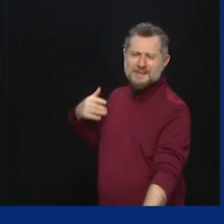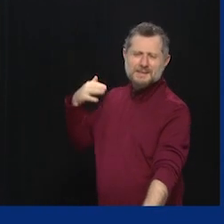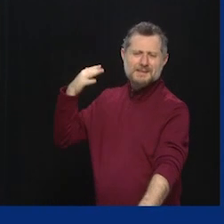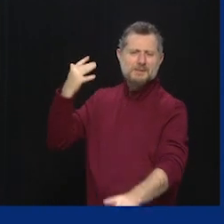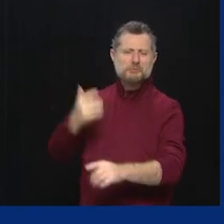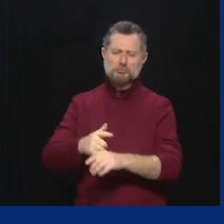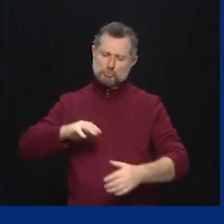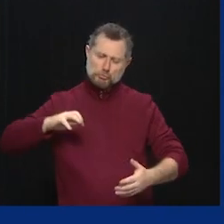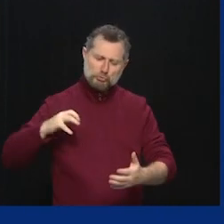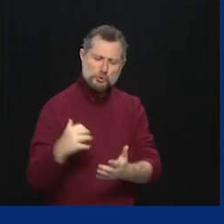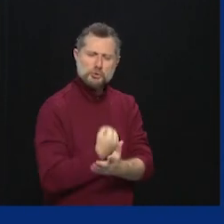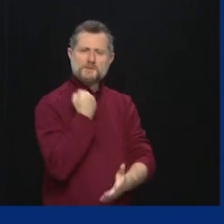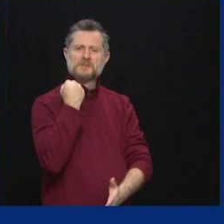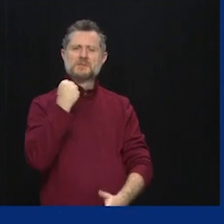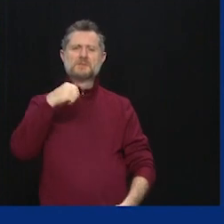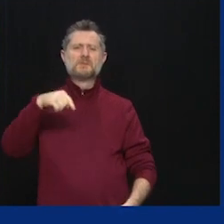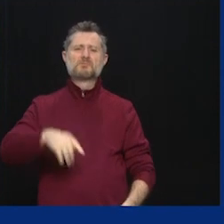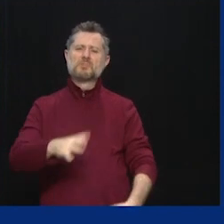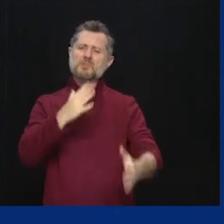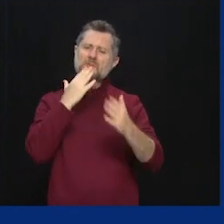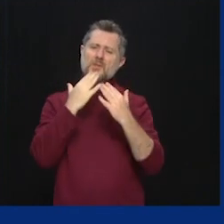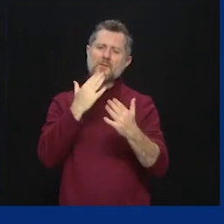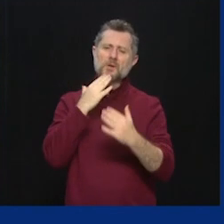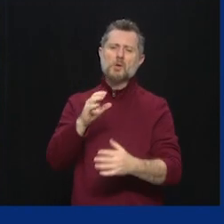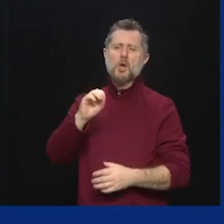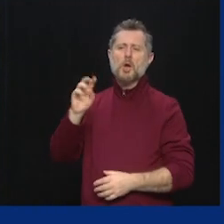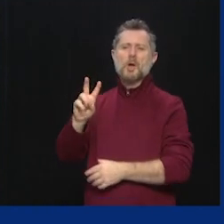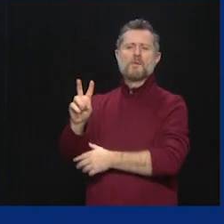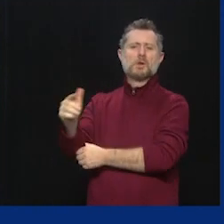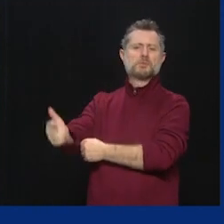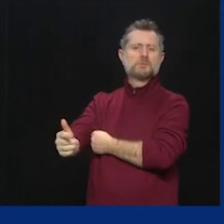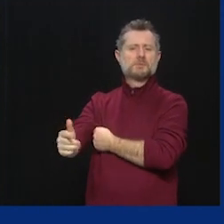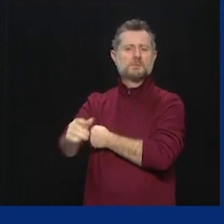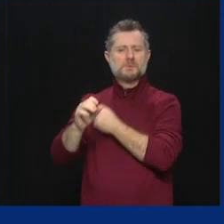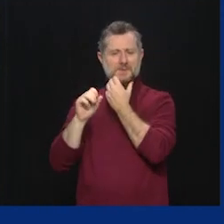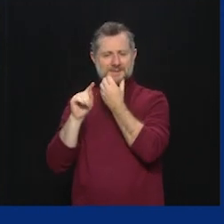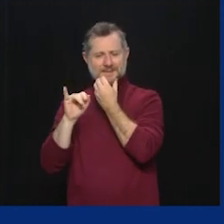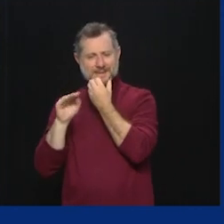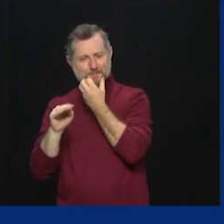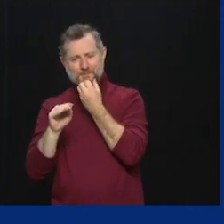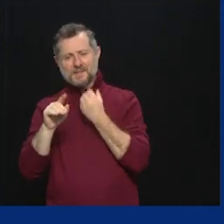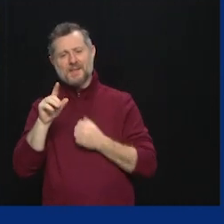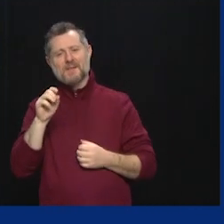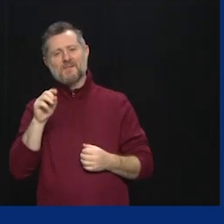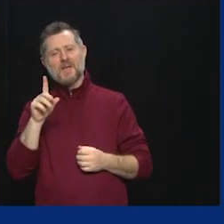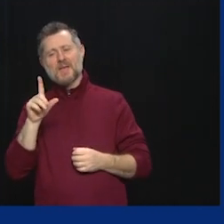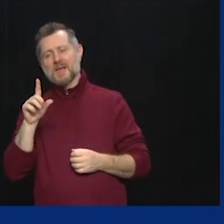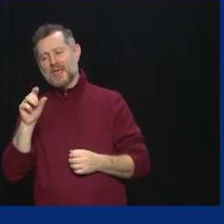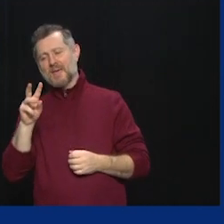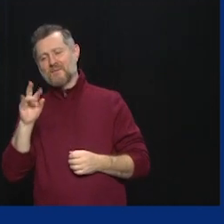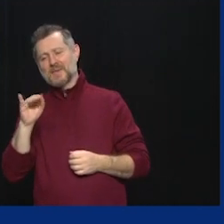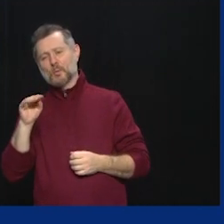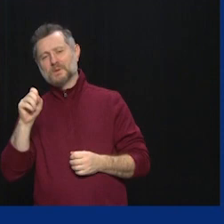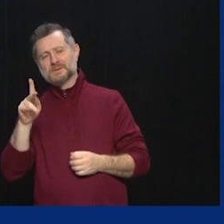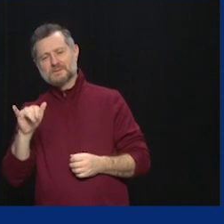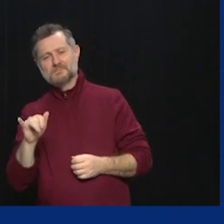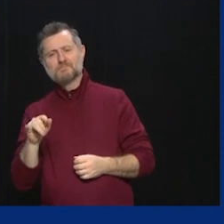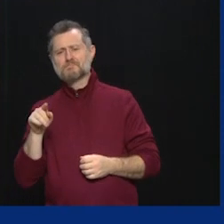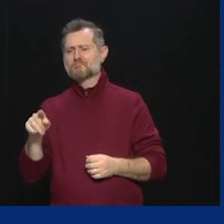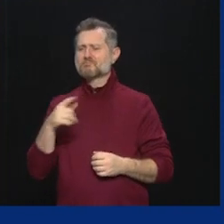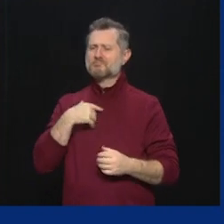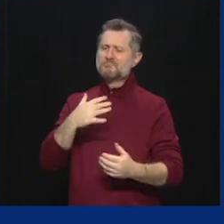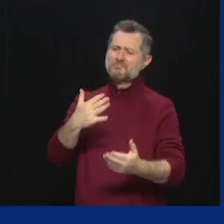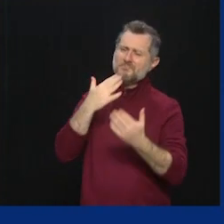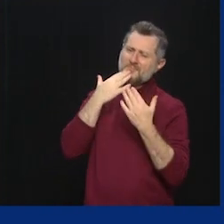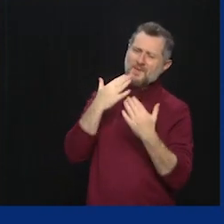to OVG and Tim Lewicki for having the vision to do this, because not